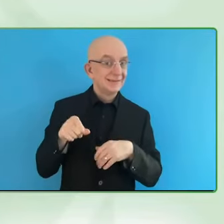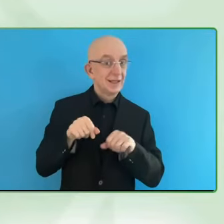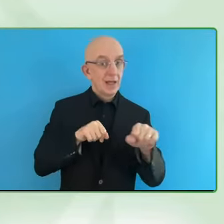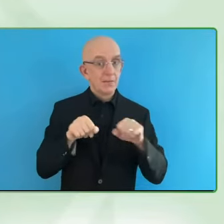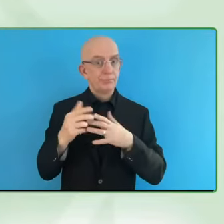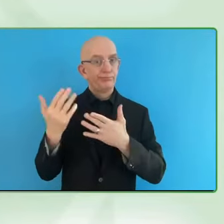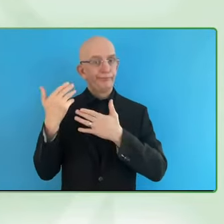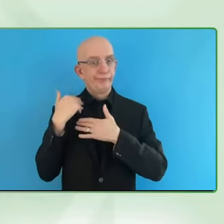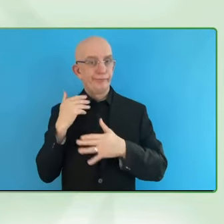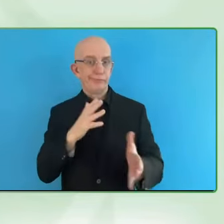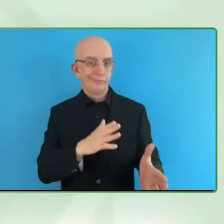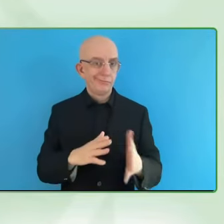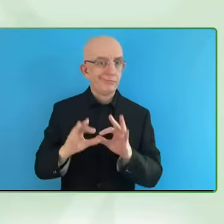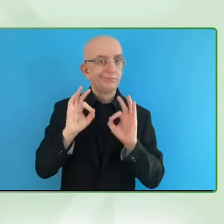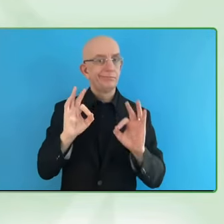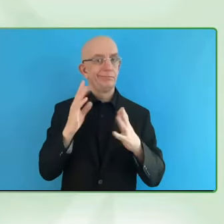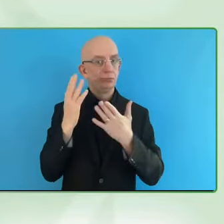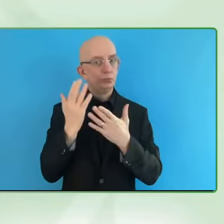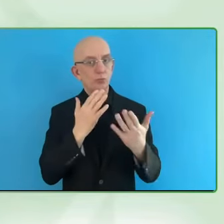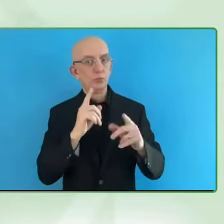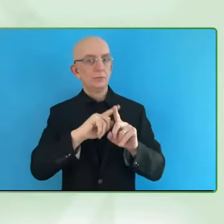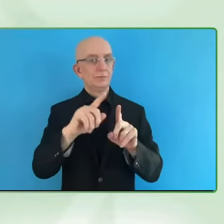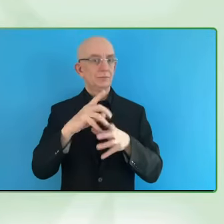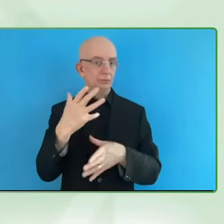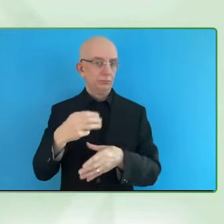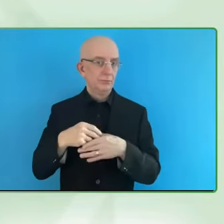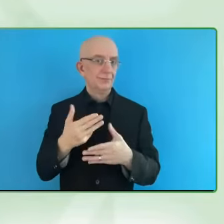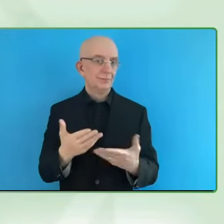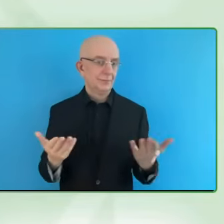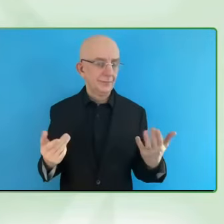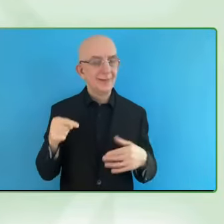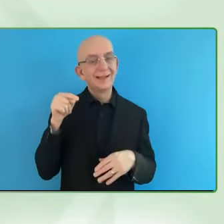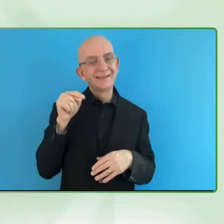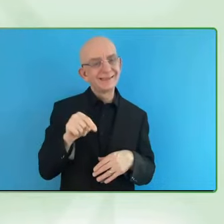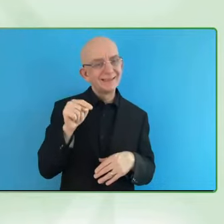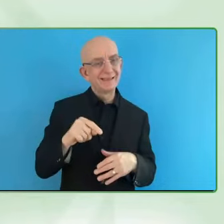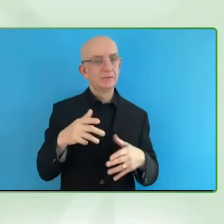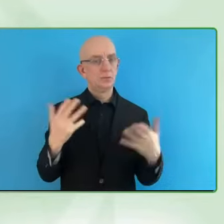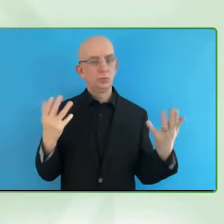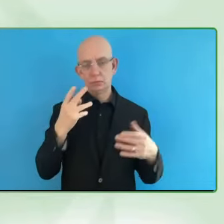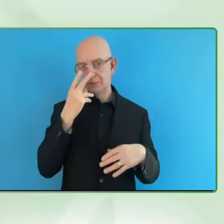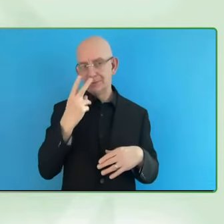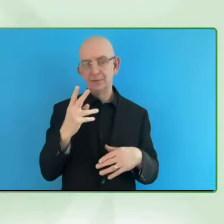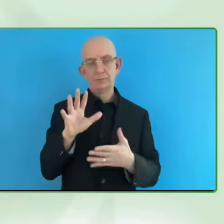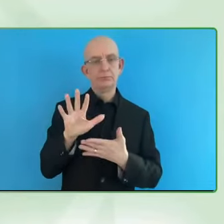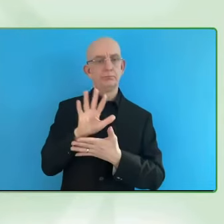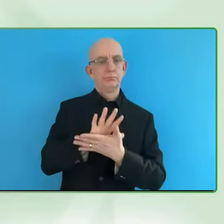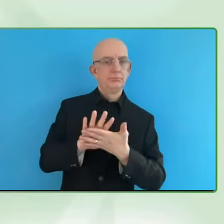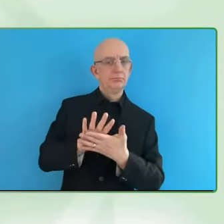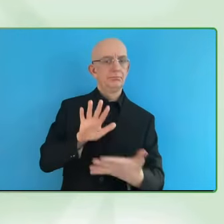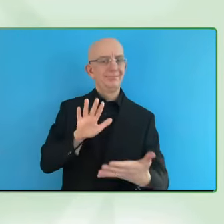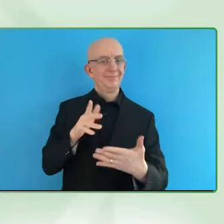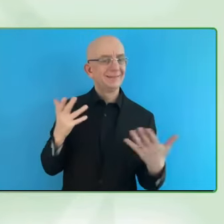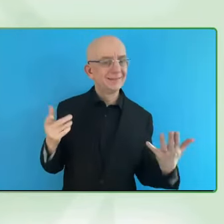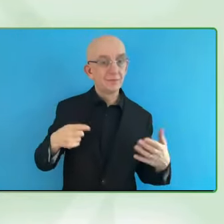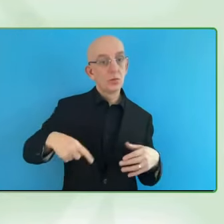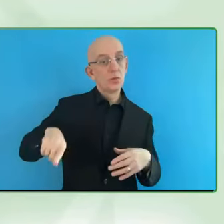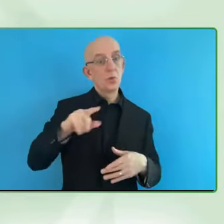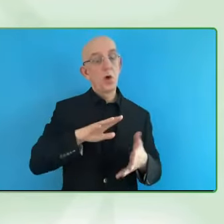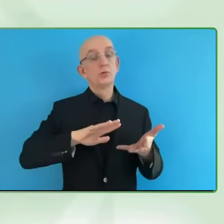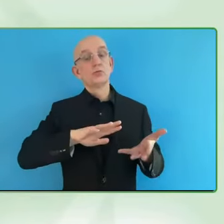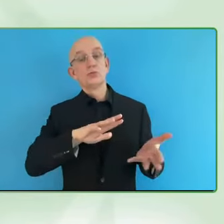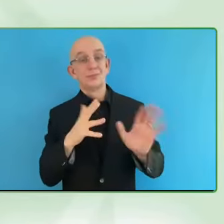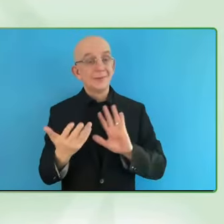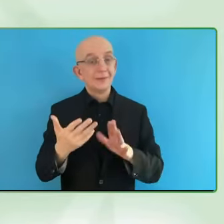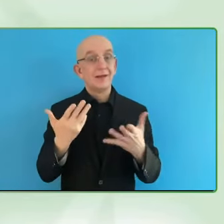and having to move schools as well, dropping out of a university degree, starting a new one, or even staff changes due to pregnancy,